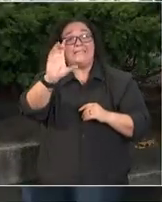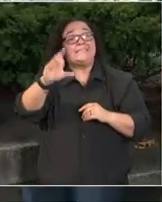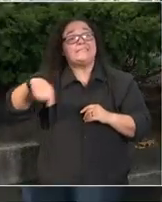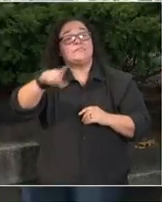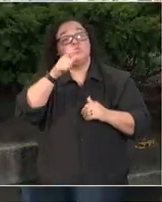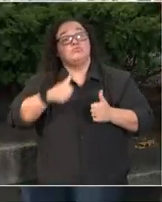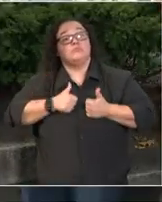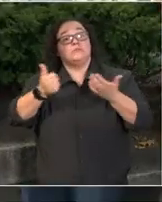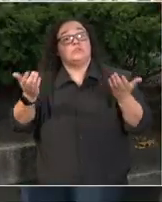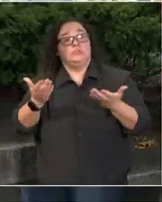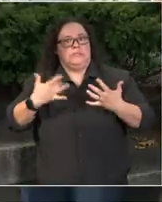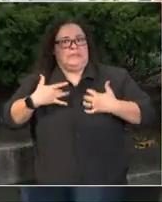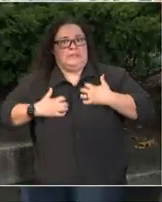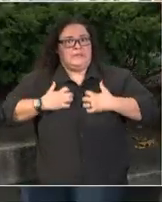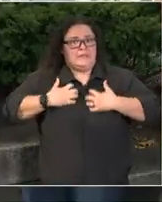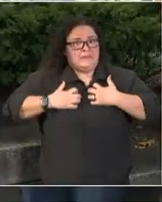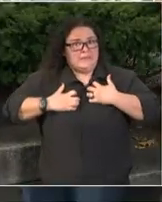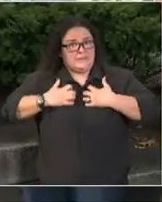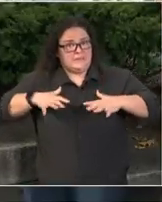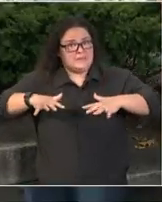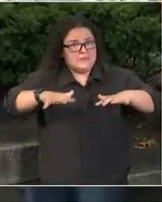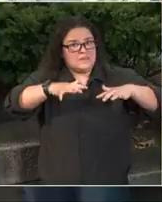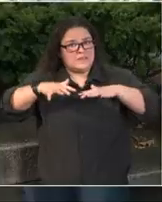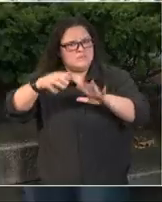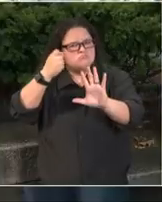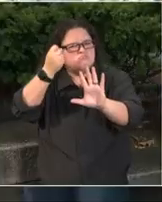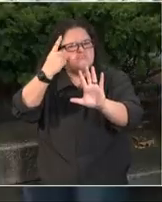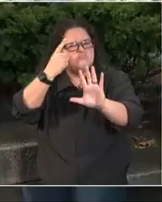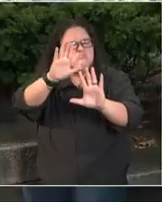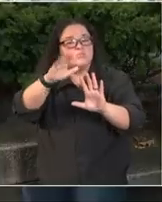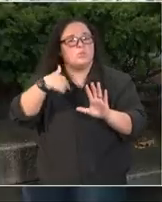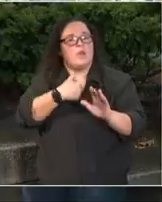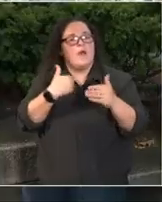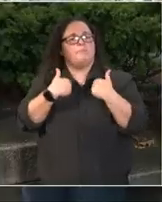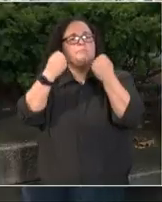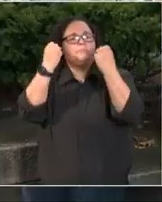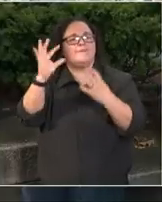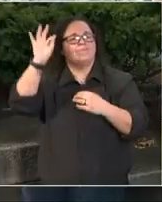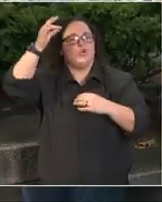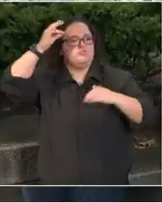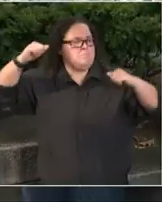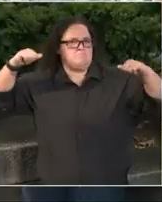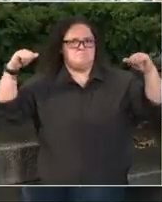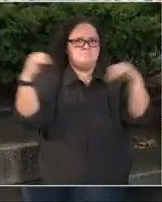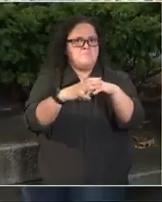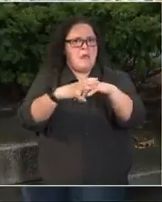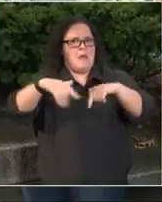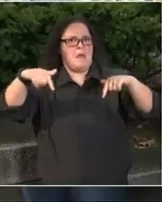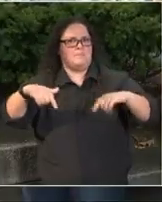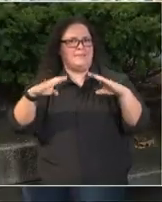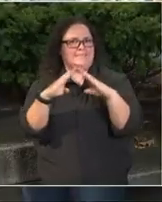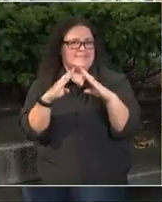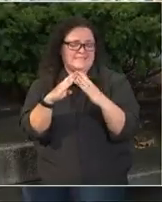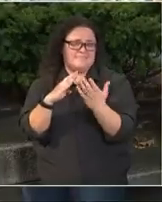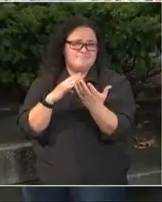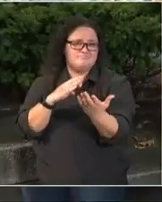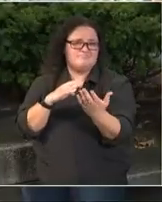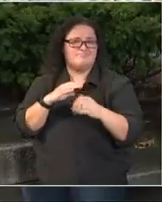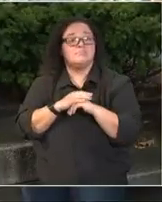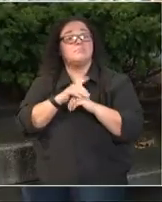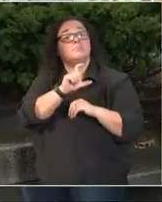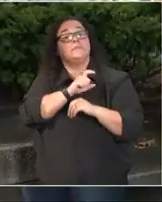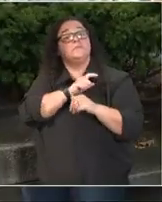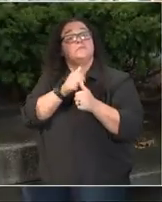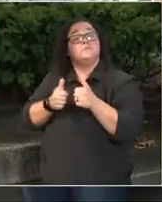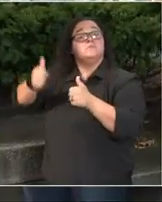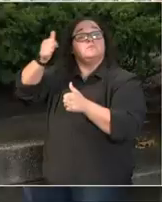have a surge of federal officers. Chief Smith's job during this week has been to make sure that